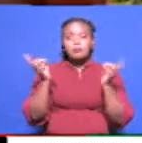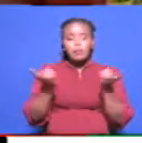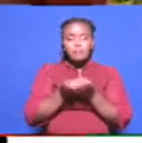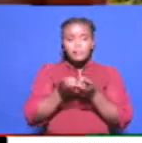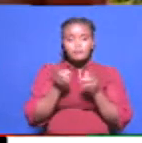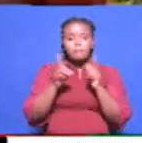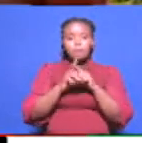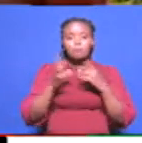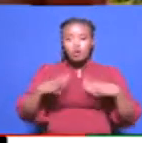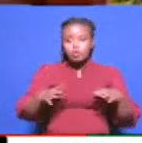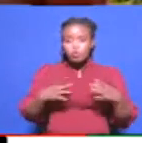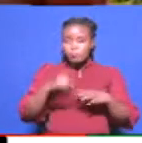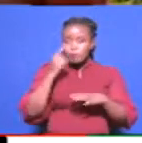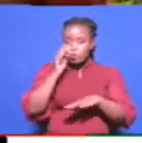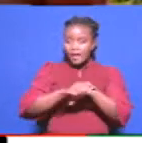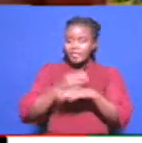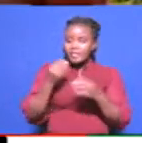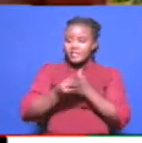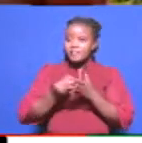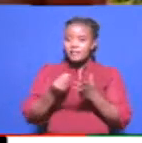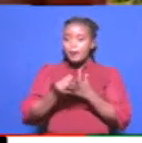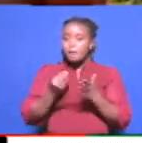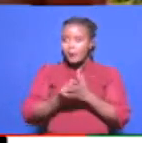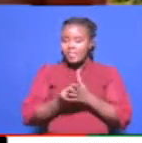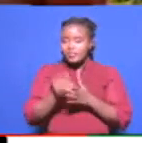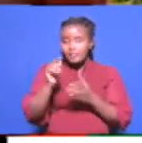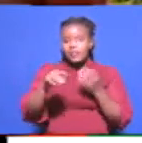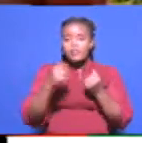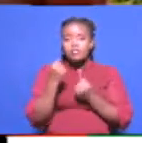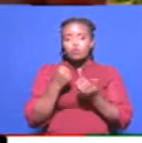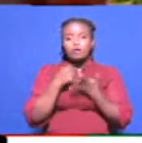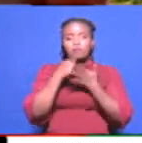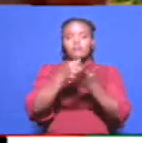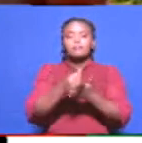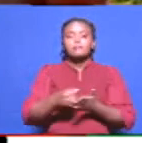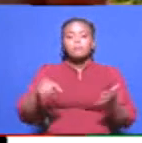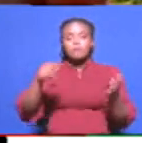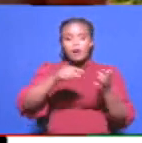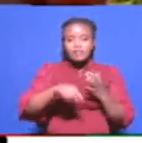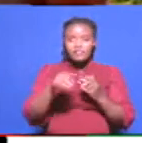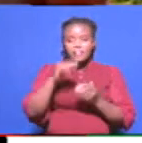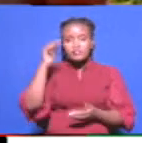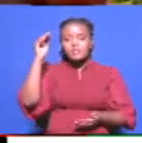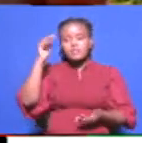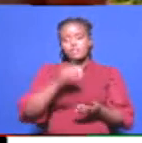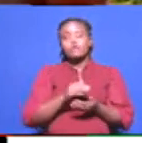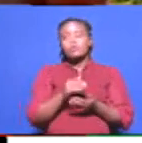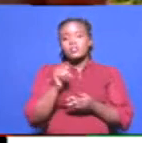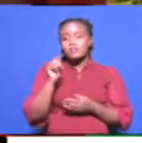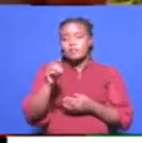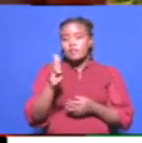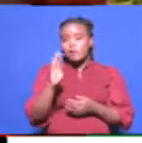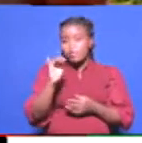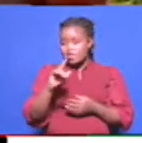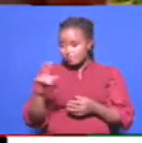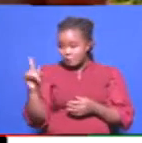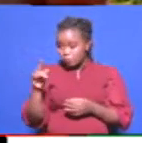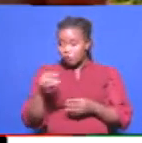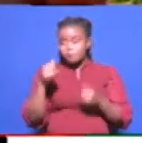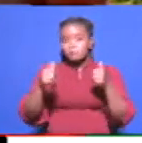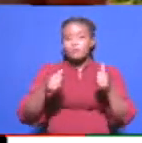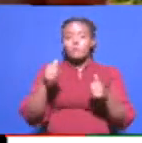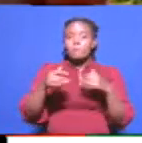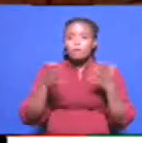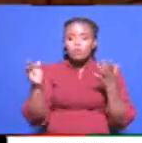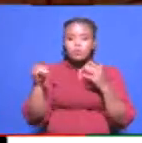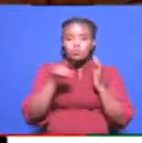Speaker, then it will have assisted us in reducing our wage bill, which we are even struggling